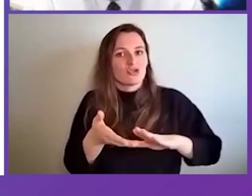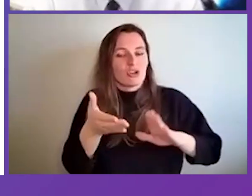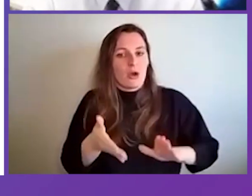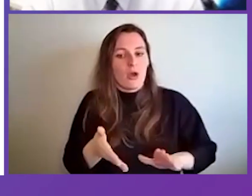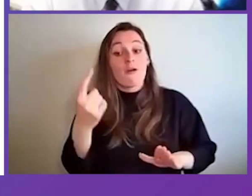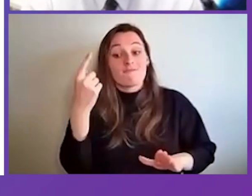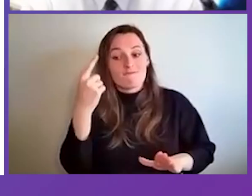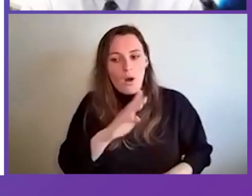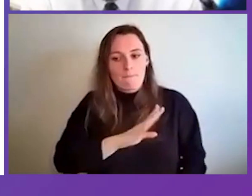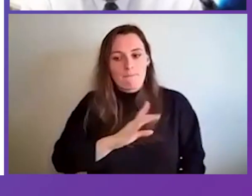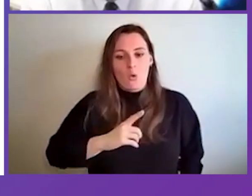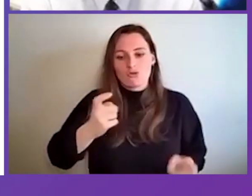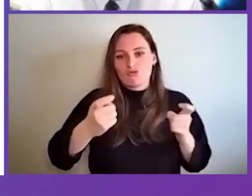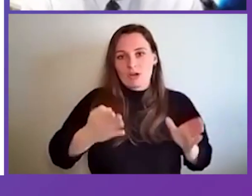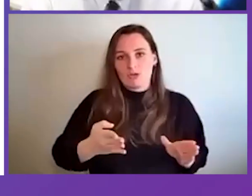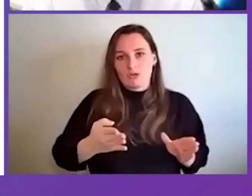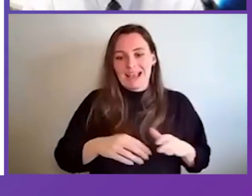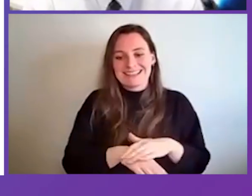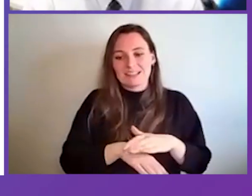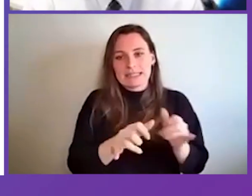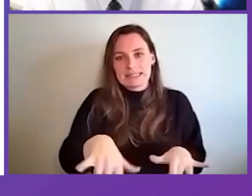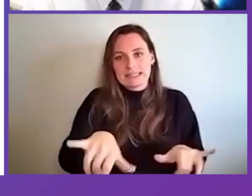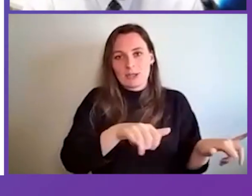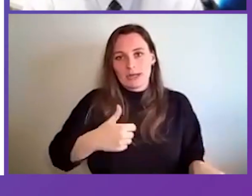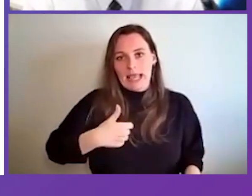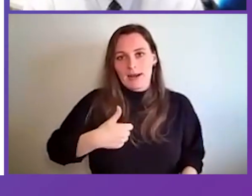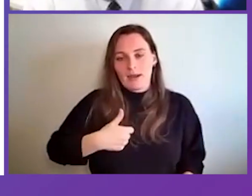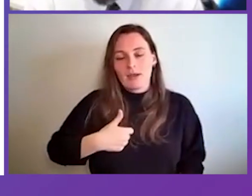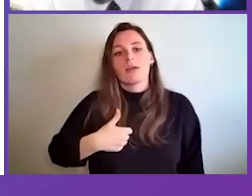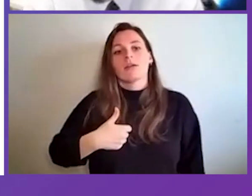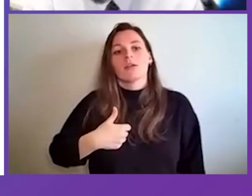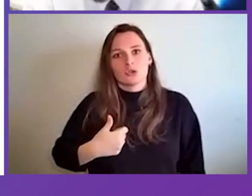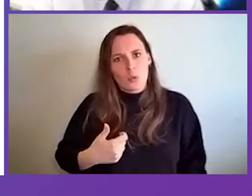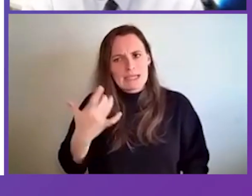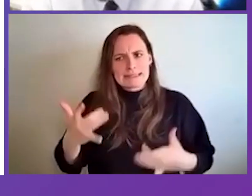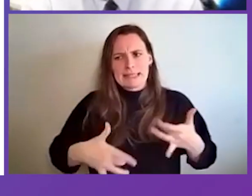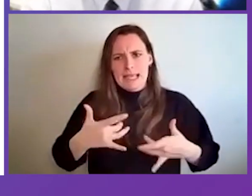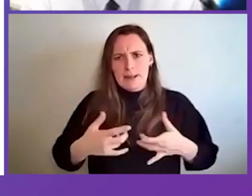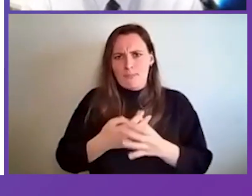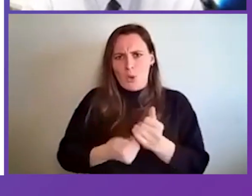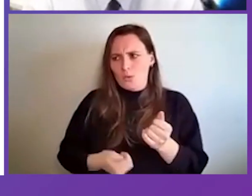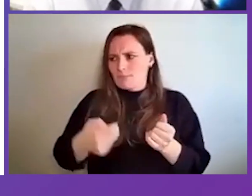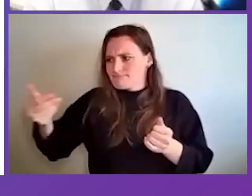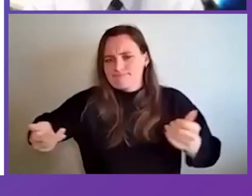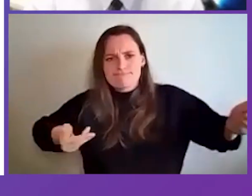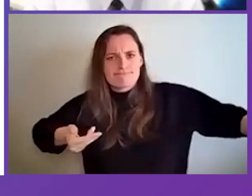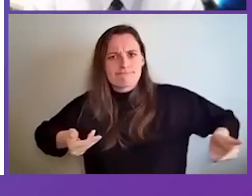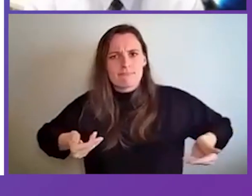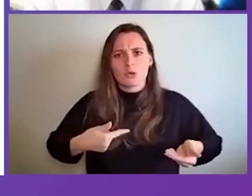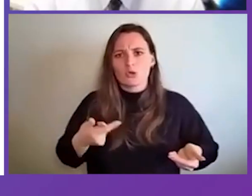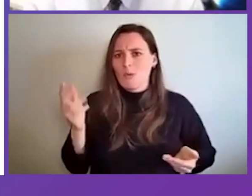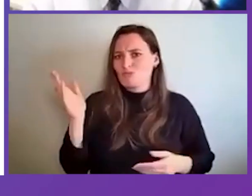Standards Canada. So we're excited to have both of them as presenters,